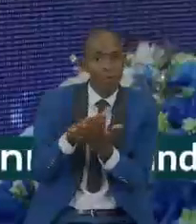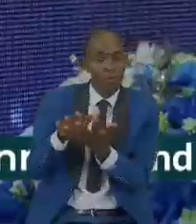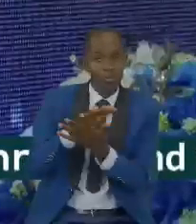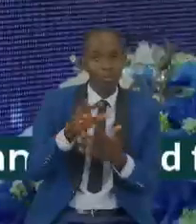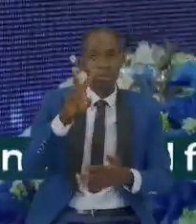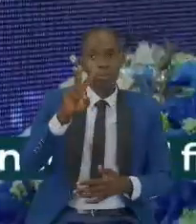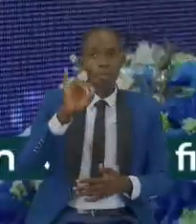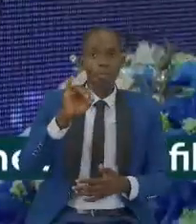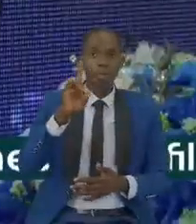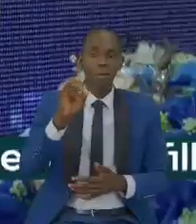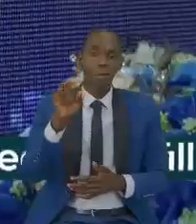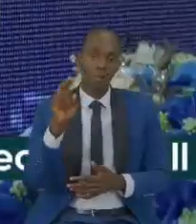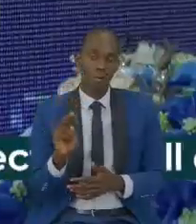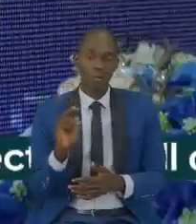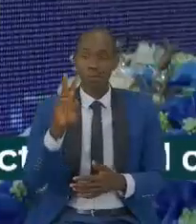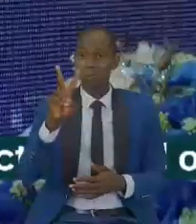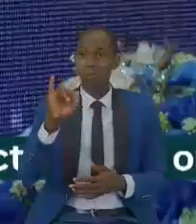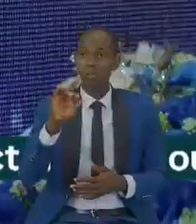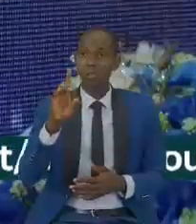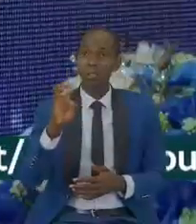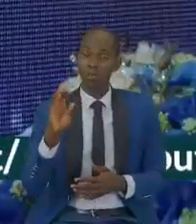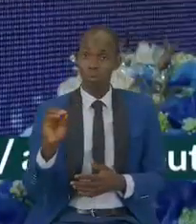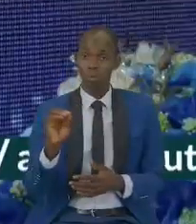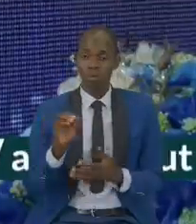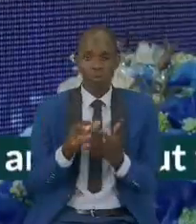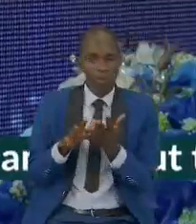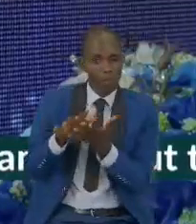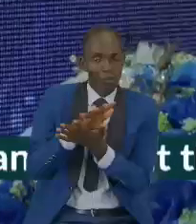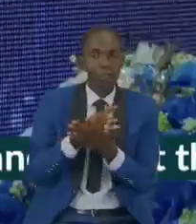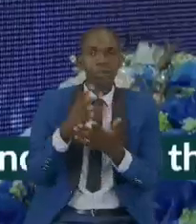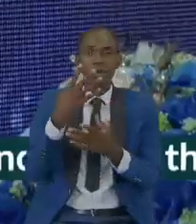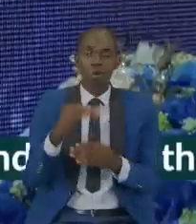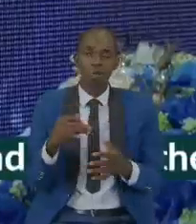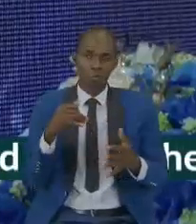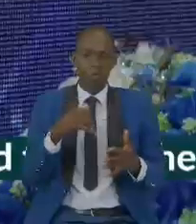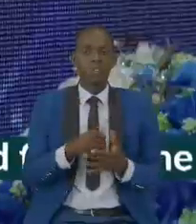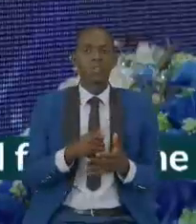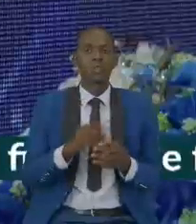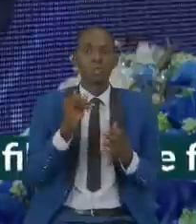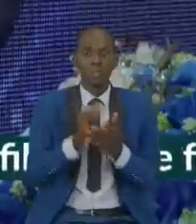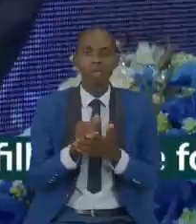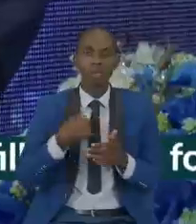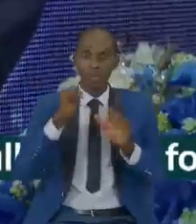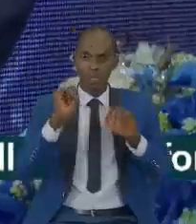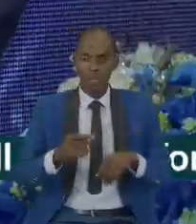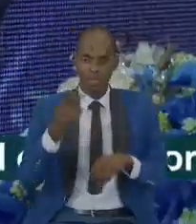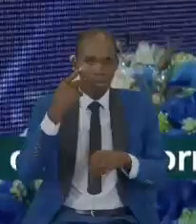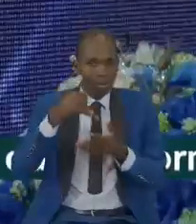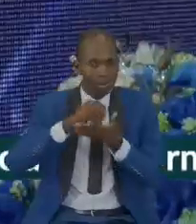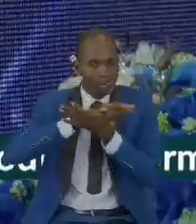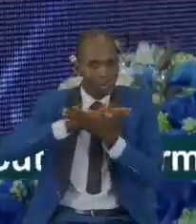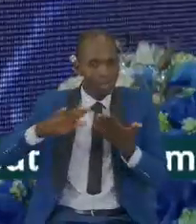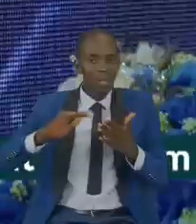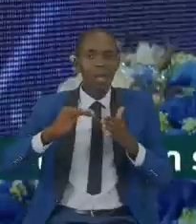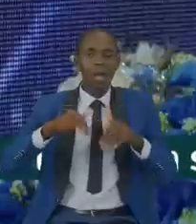Counselors, I can see some of you coming back. I want you to give me a sign. Let me start by my right hand side. Let